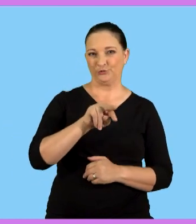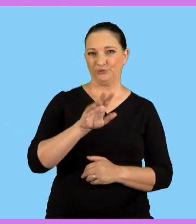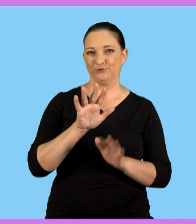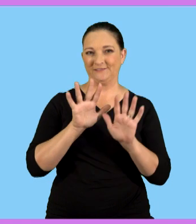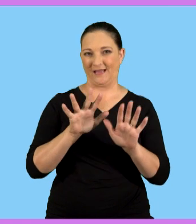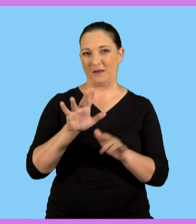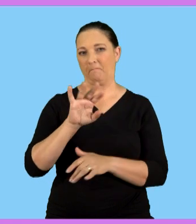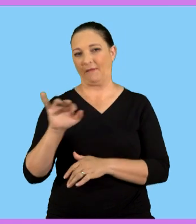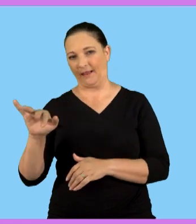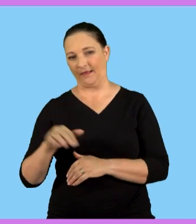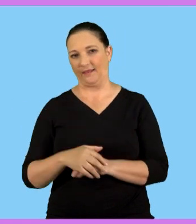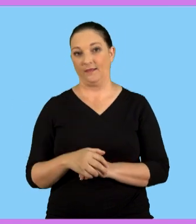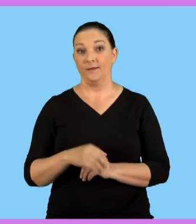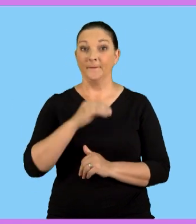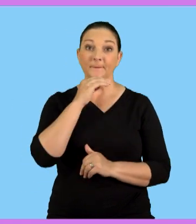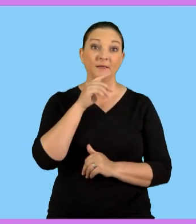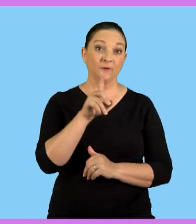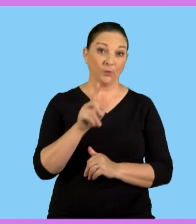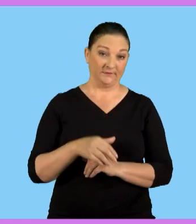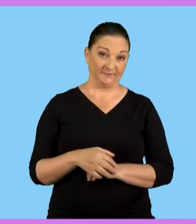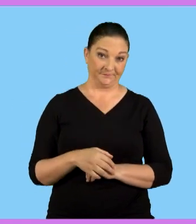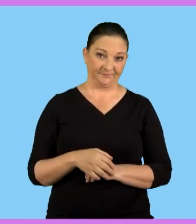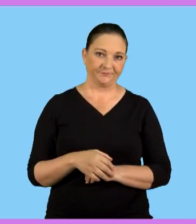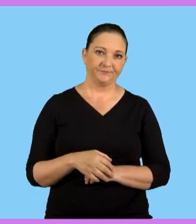million. So this simply means that 1